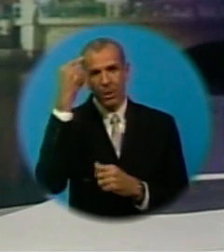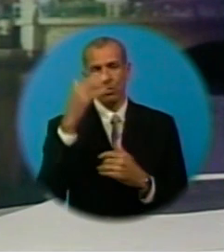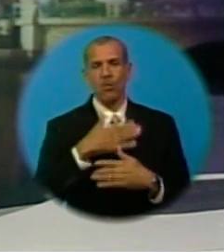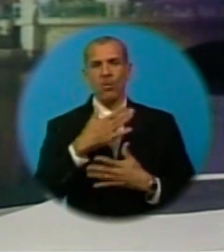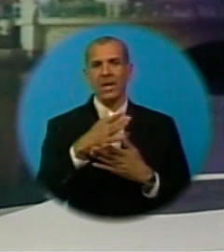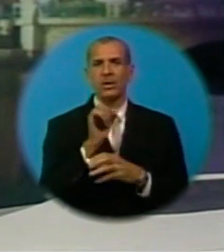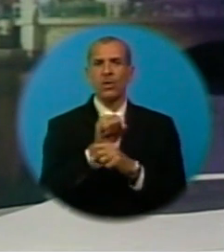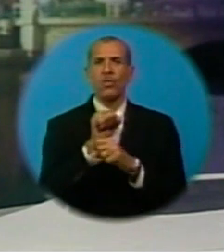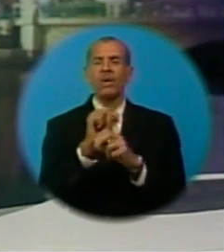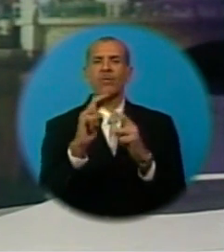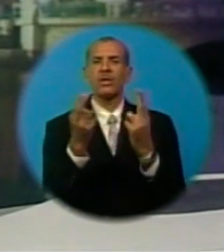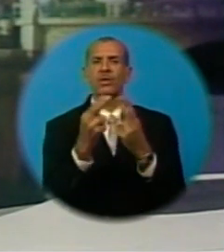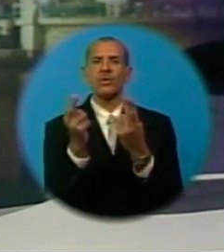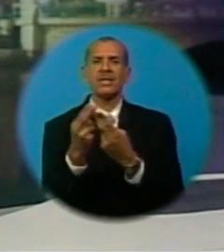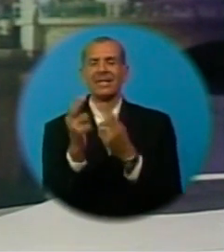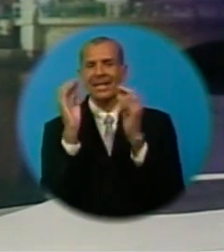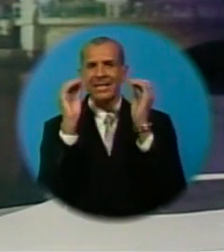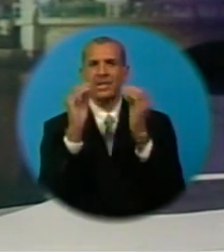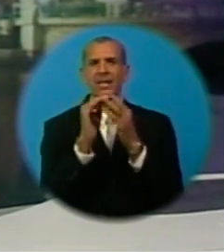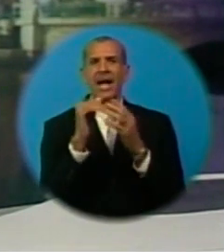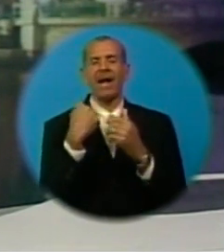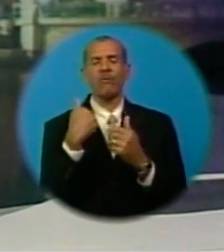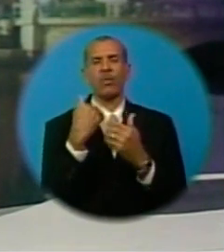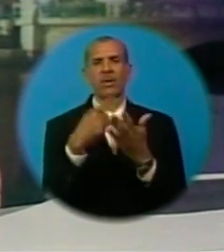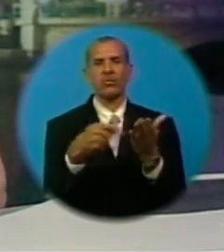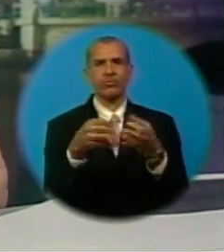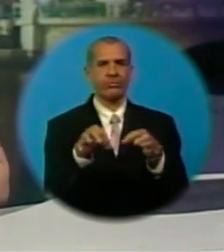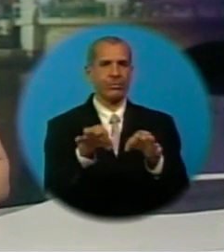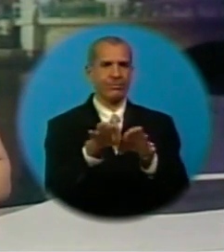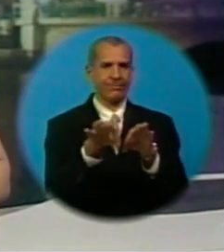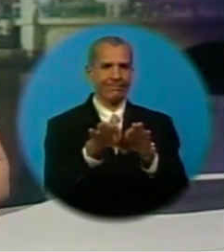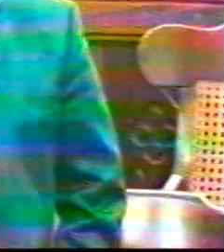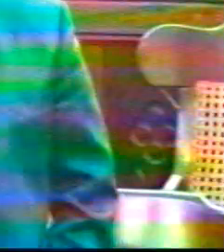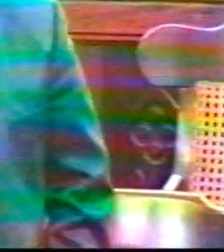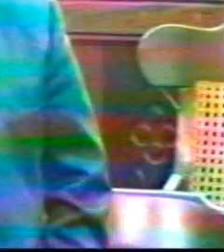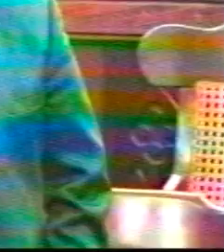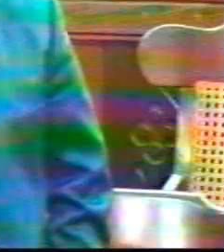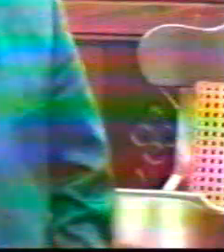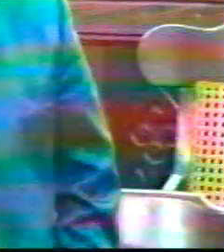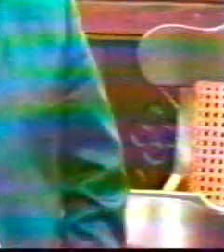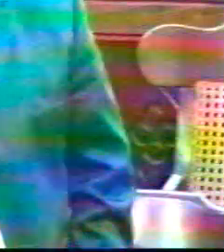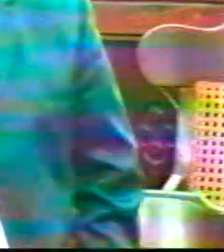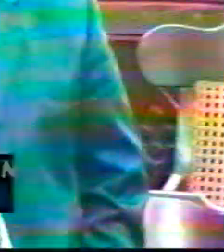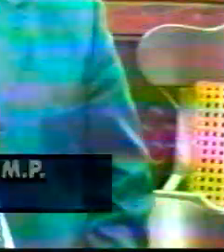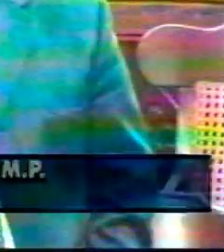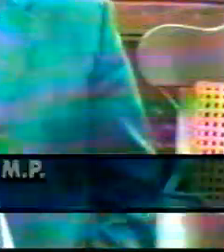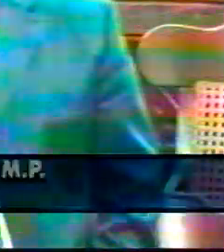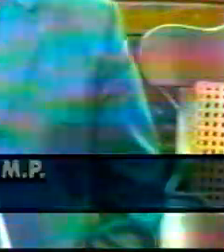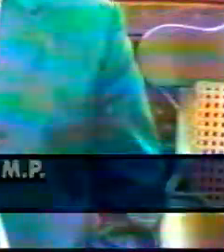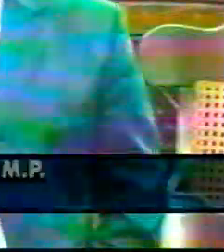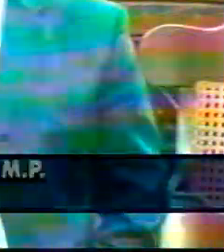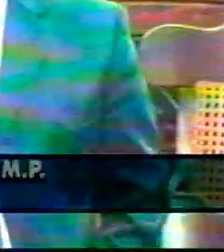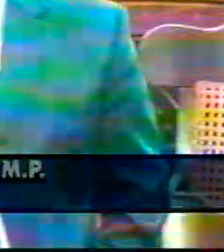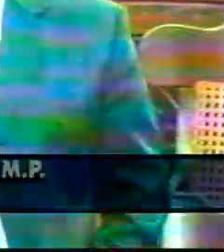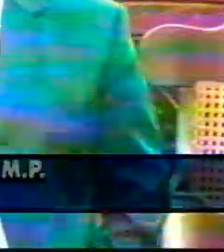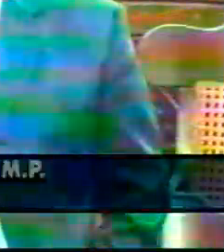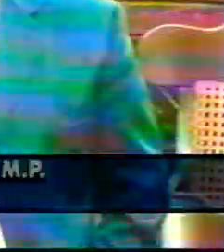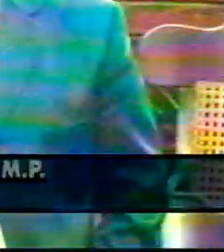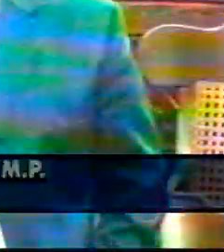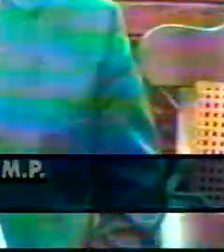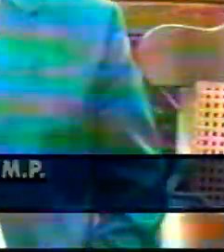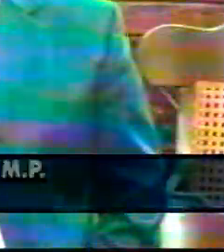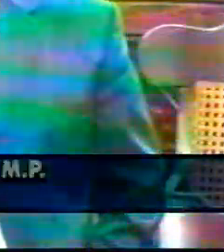the unions to ensure that teachers get their due. The unions, particularly the Barbados Union of